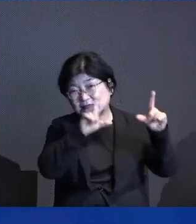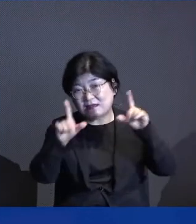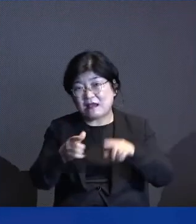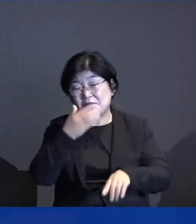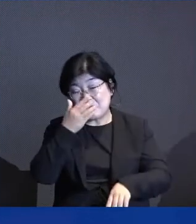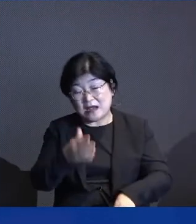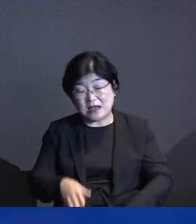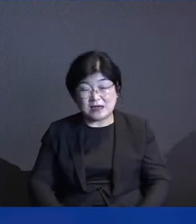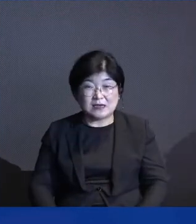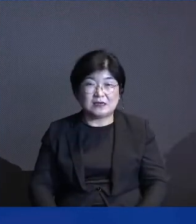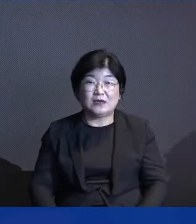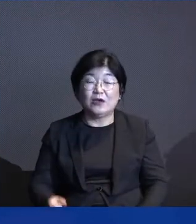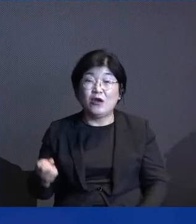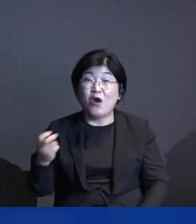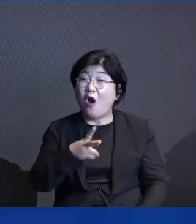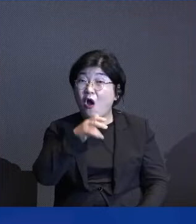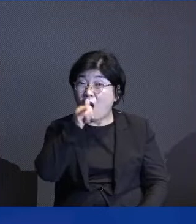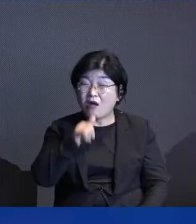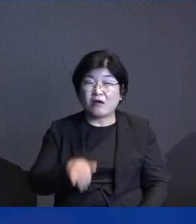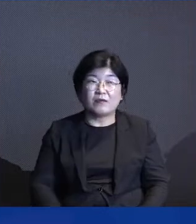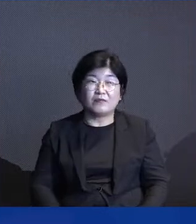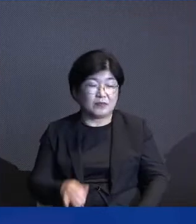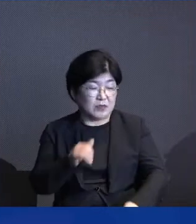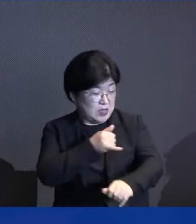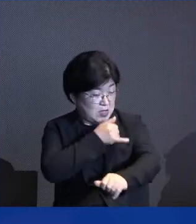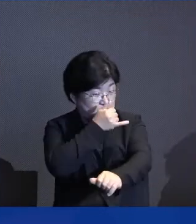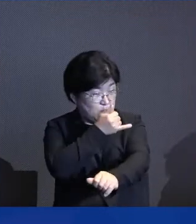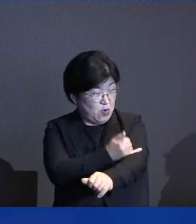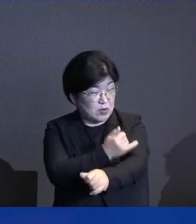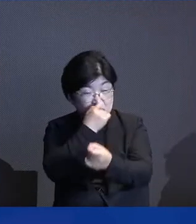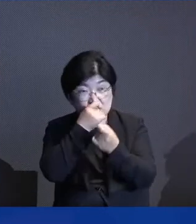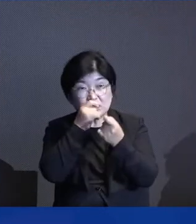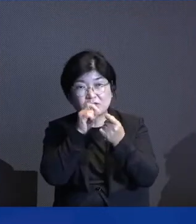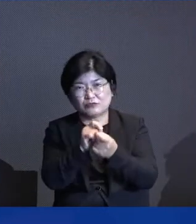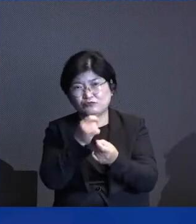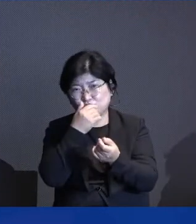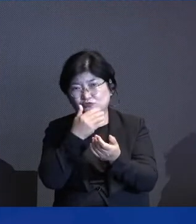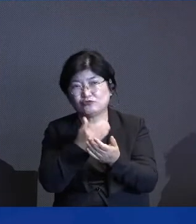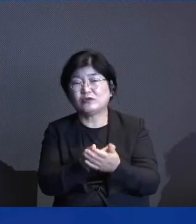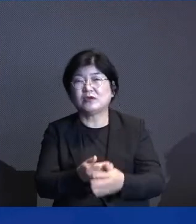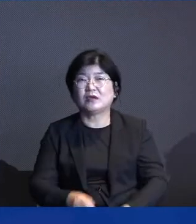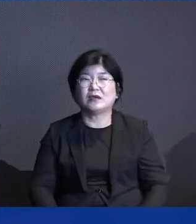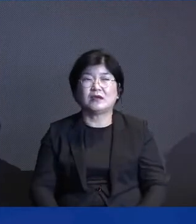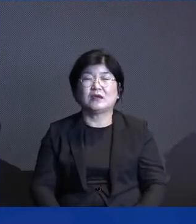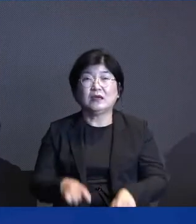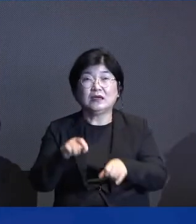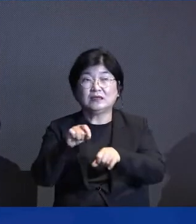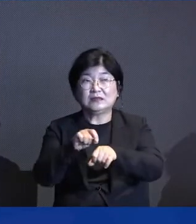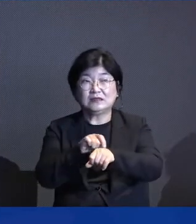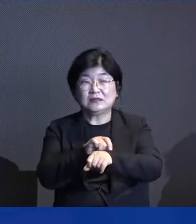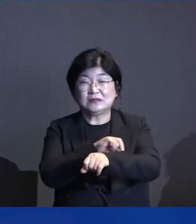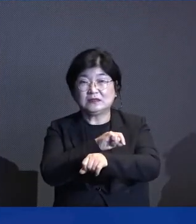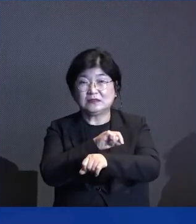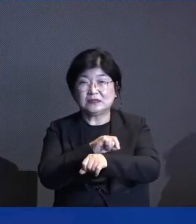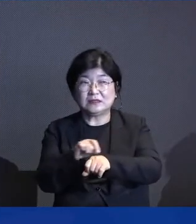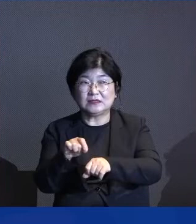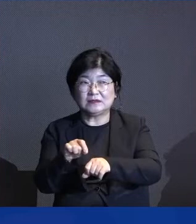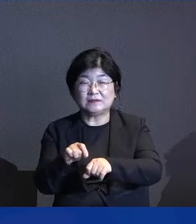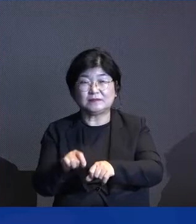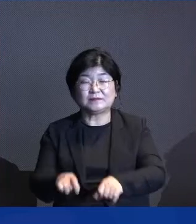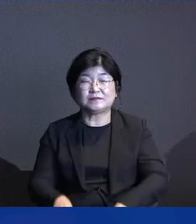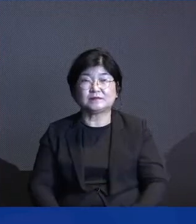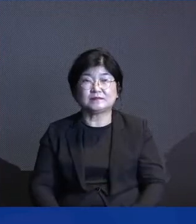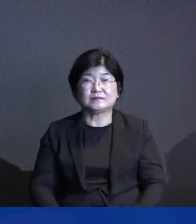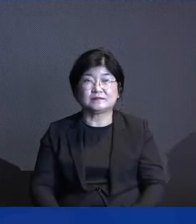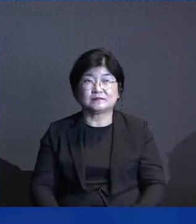human rights approach, I think is really important. When we look at Convention on Rights for Persons with Disability, we